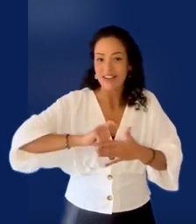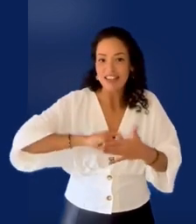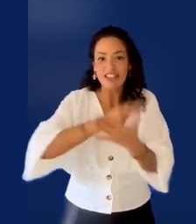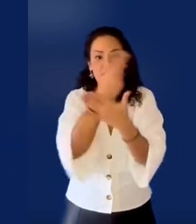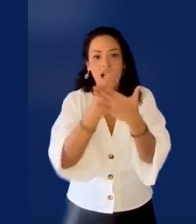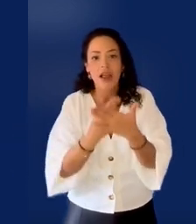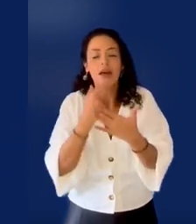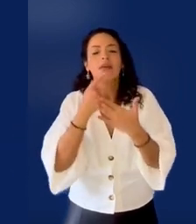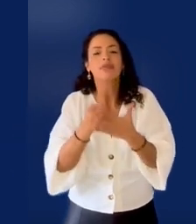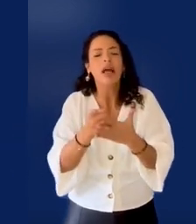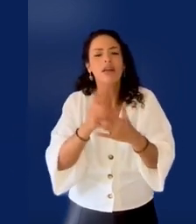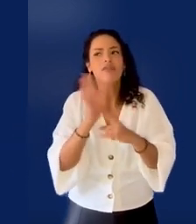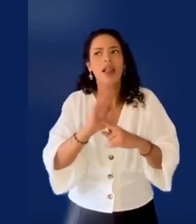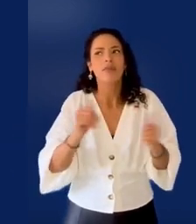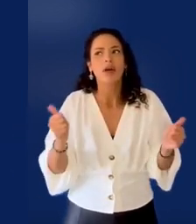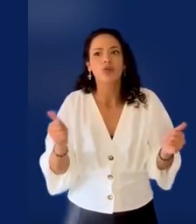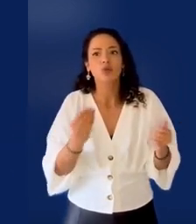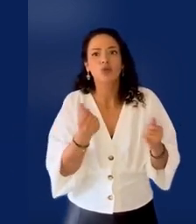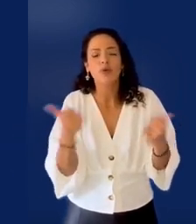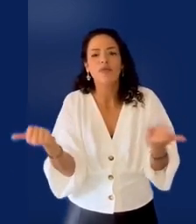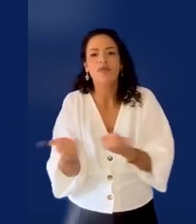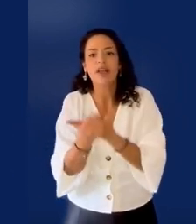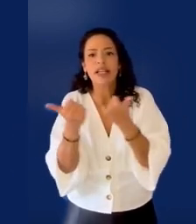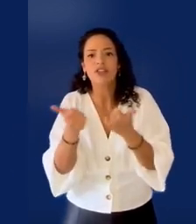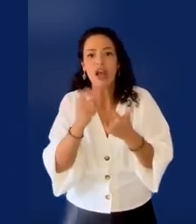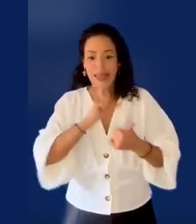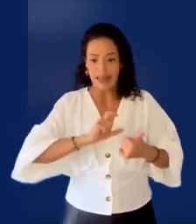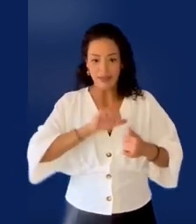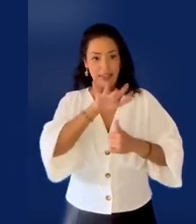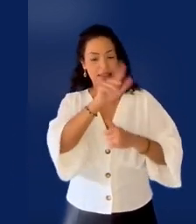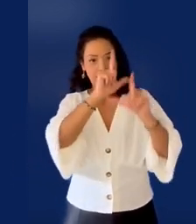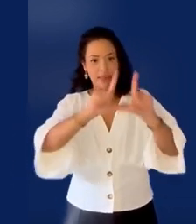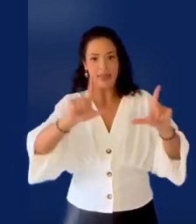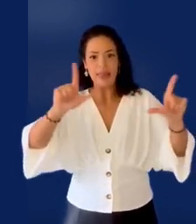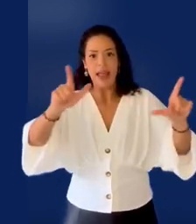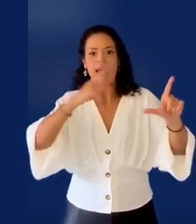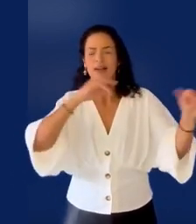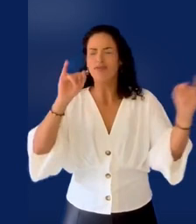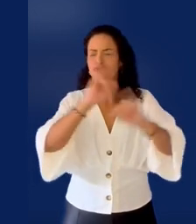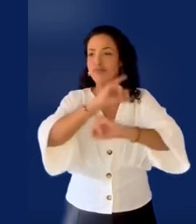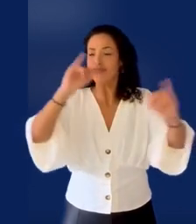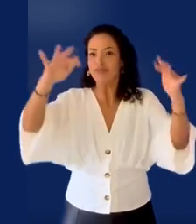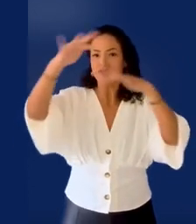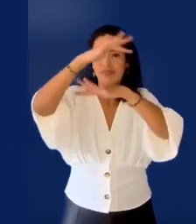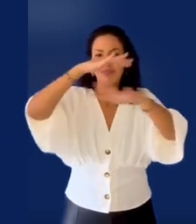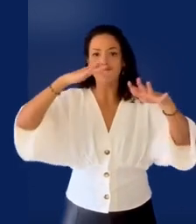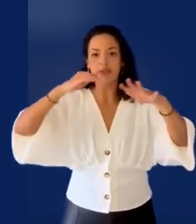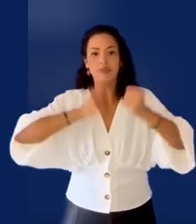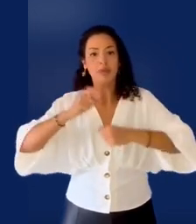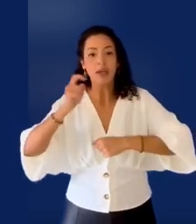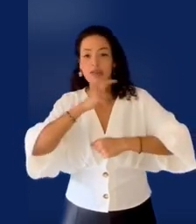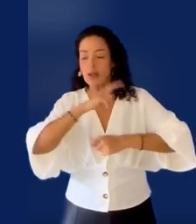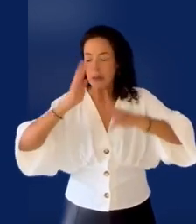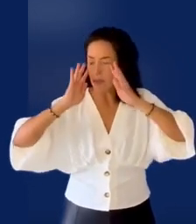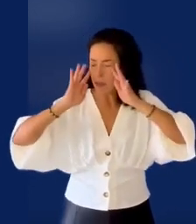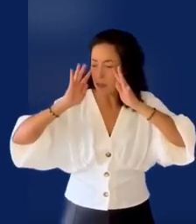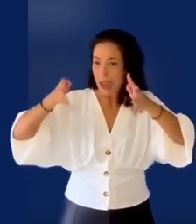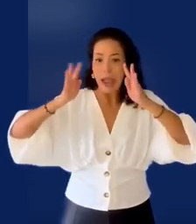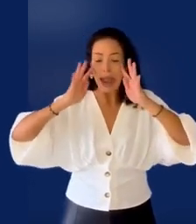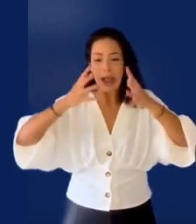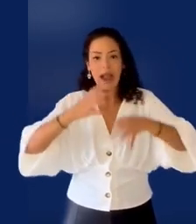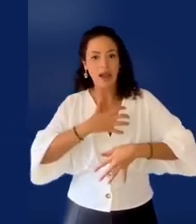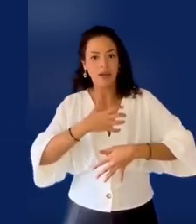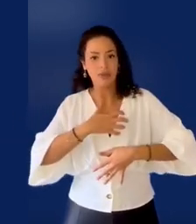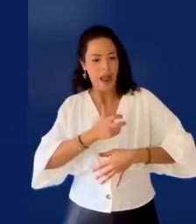as the film drew to an end, the characters were suddenly faced with a fierce thunderstorm. Benjamin leapt up from his chair and burst into frightened tears. He